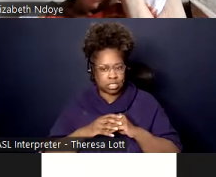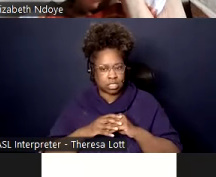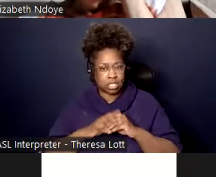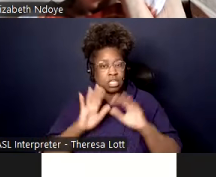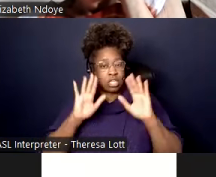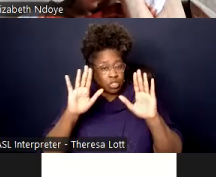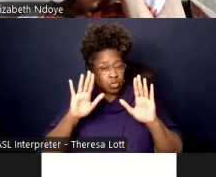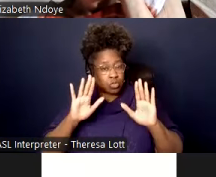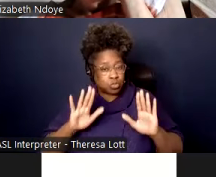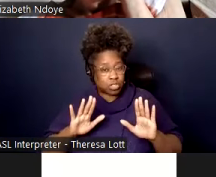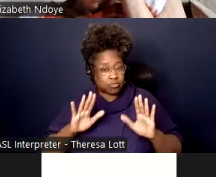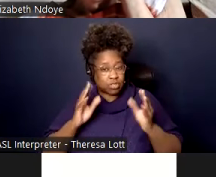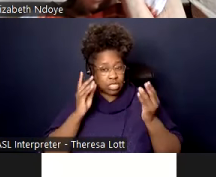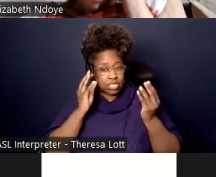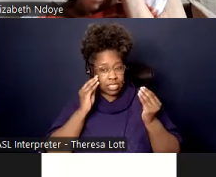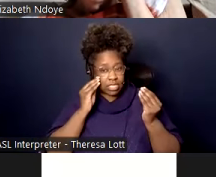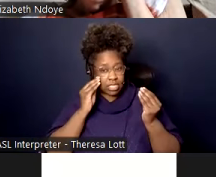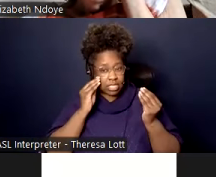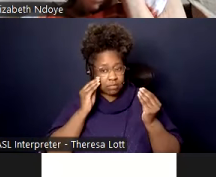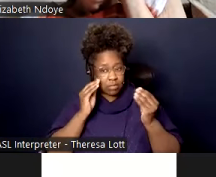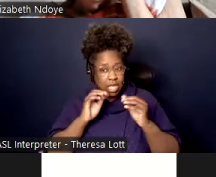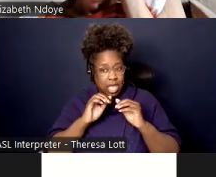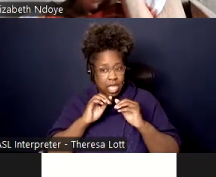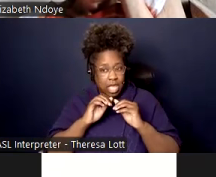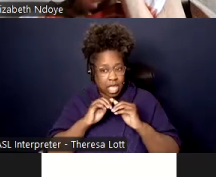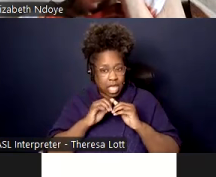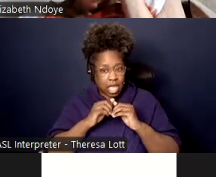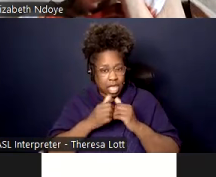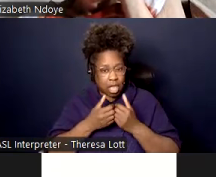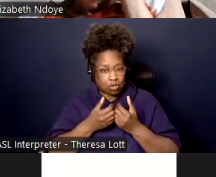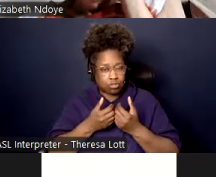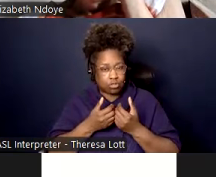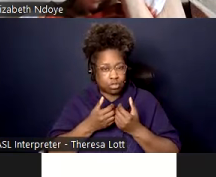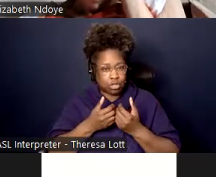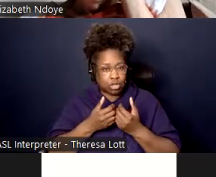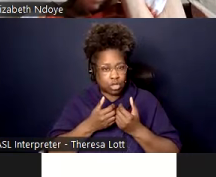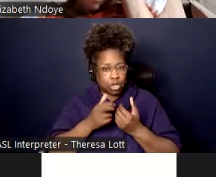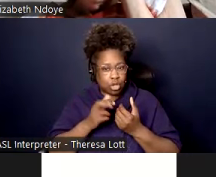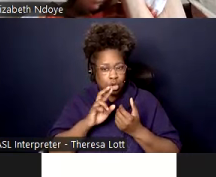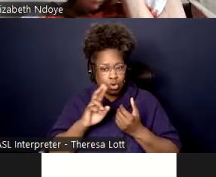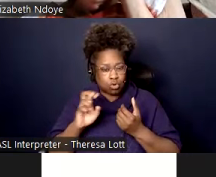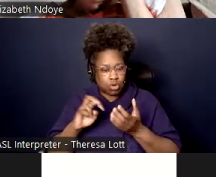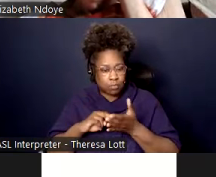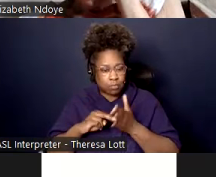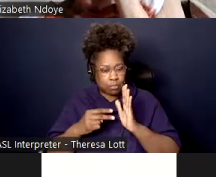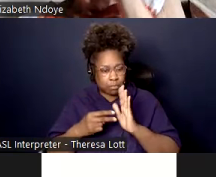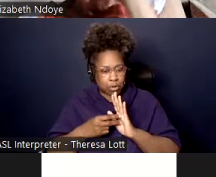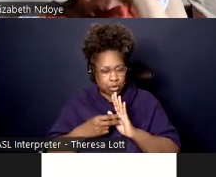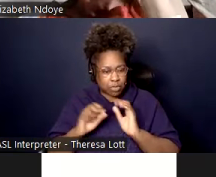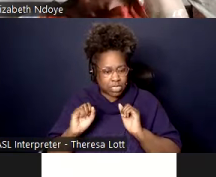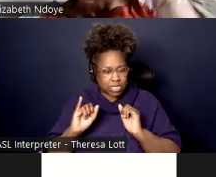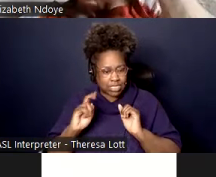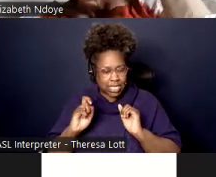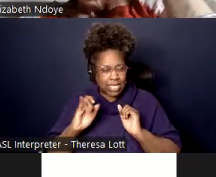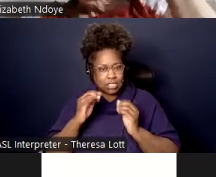repurposing these sites, but while it's happening, we need to have better government